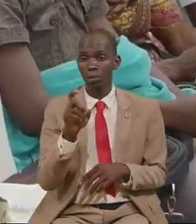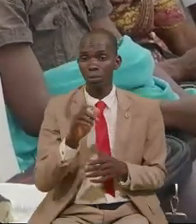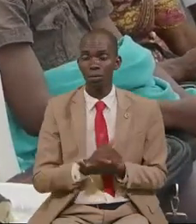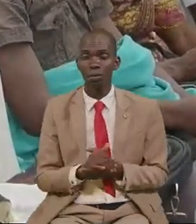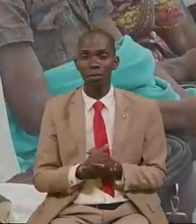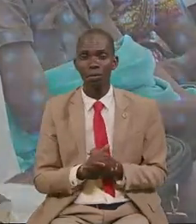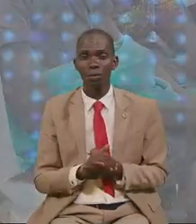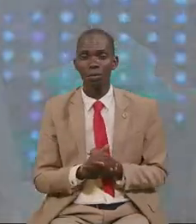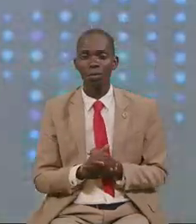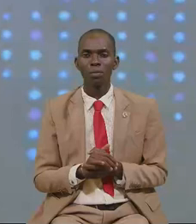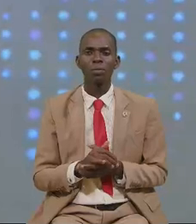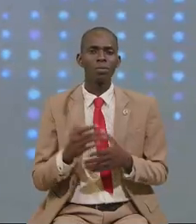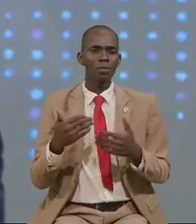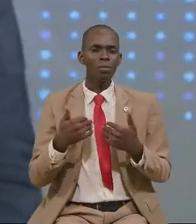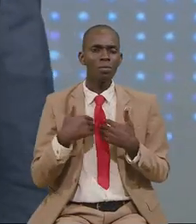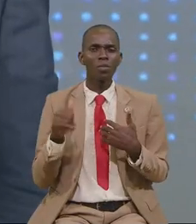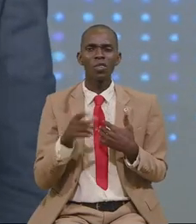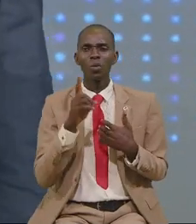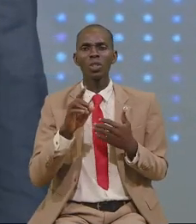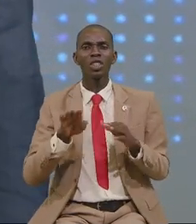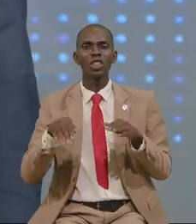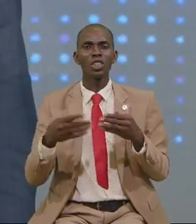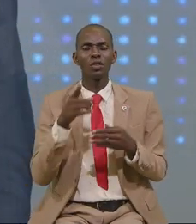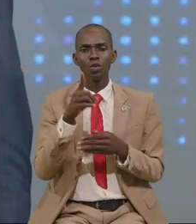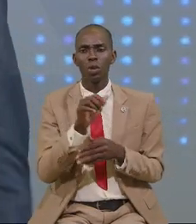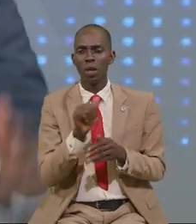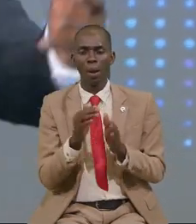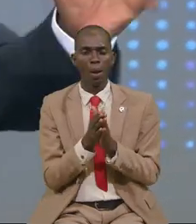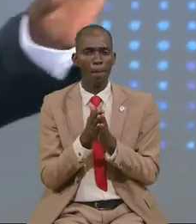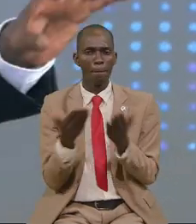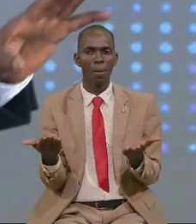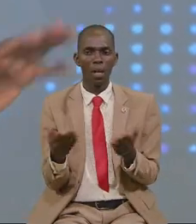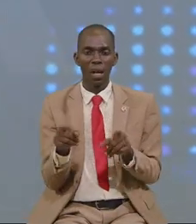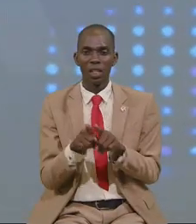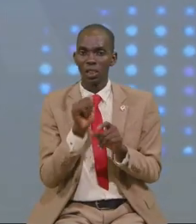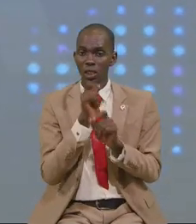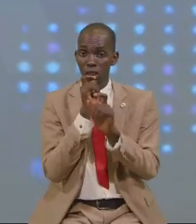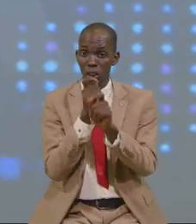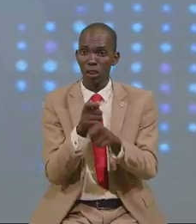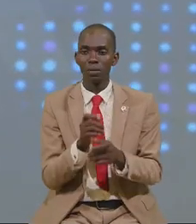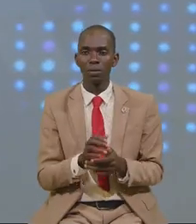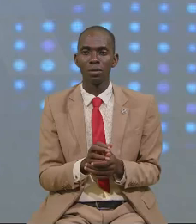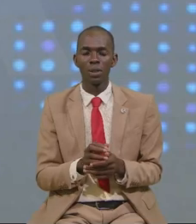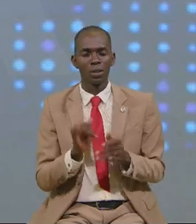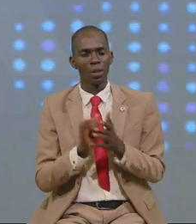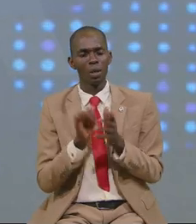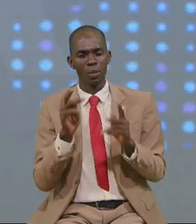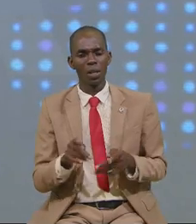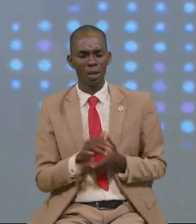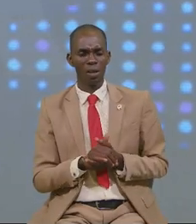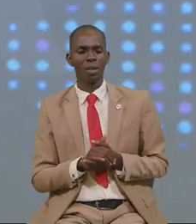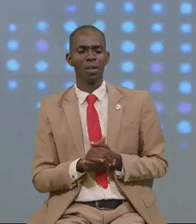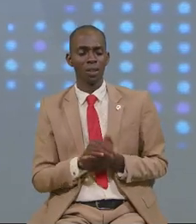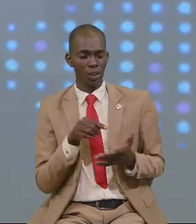Has anybody ever given you a book? As he gave, just one, he said, this will benefit